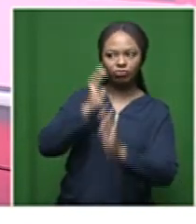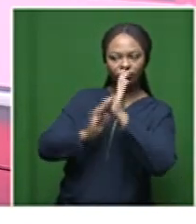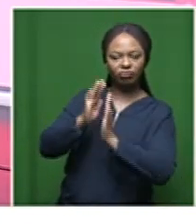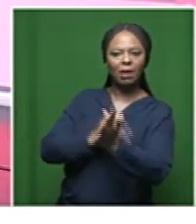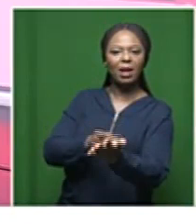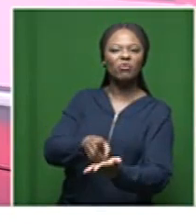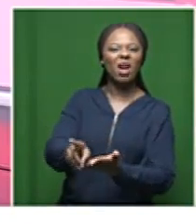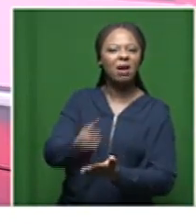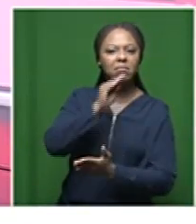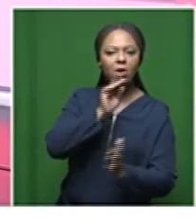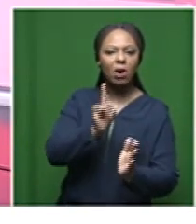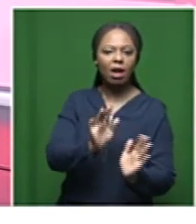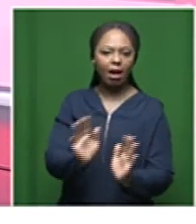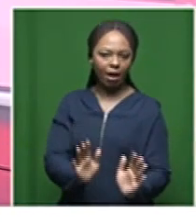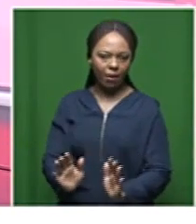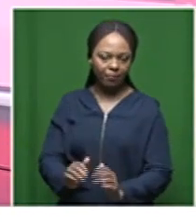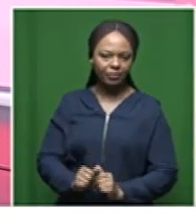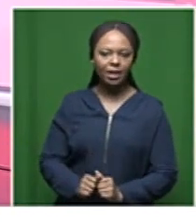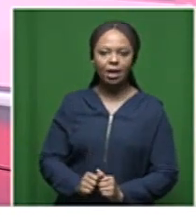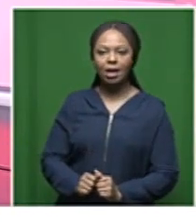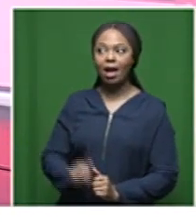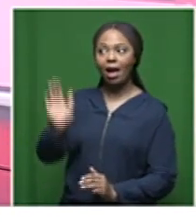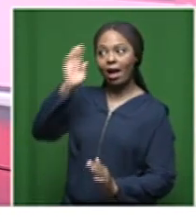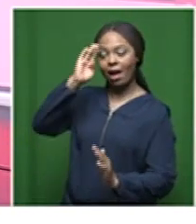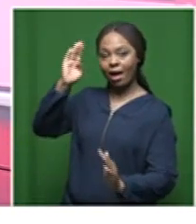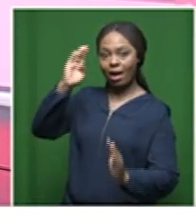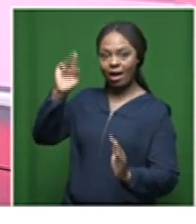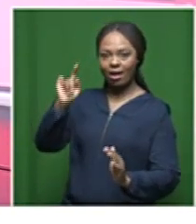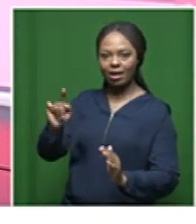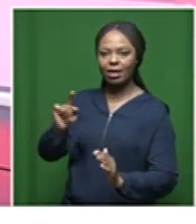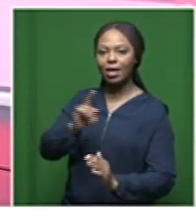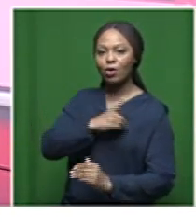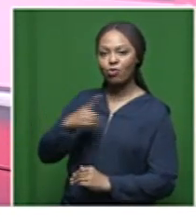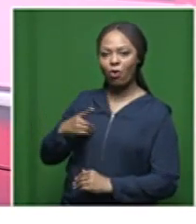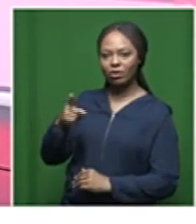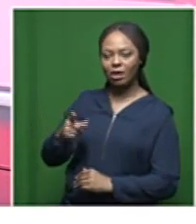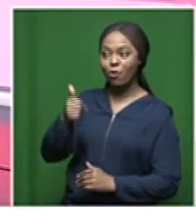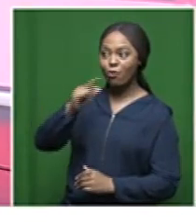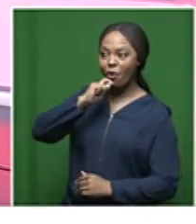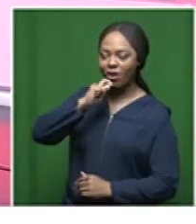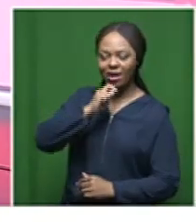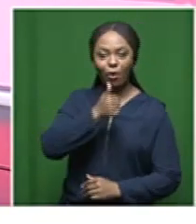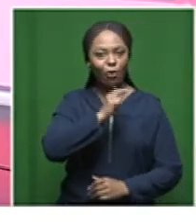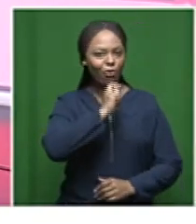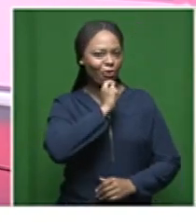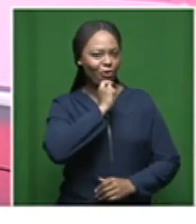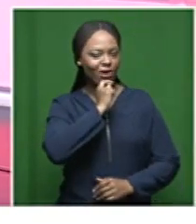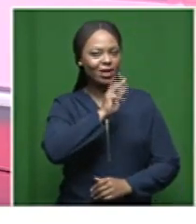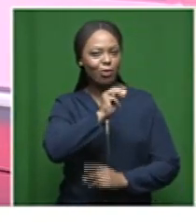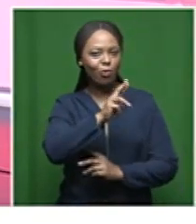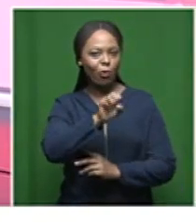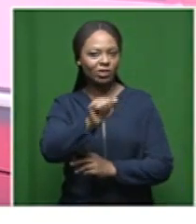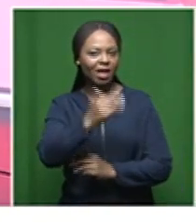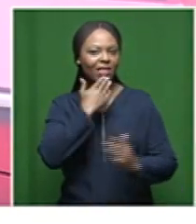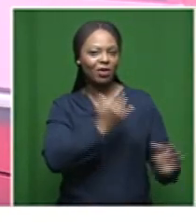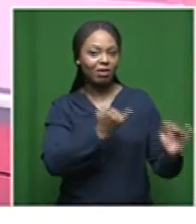donation. Doc, thank you so much for joining us. Good morning to you. Good morning, Dr. Musa, and thank you very much for